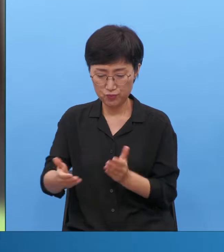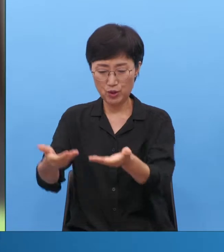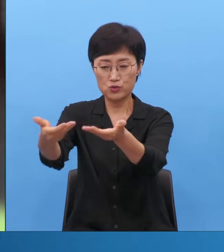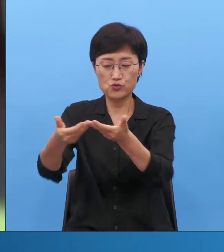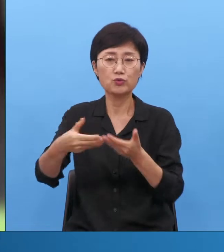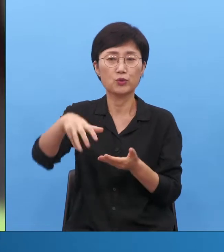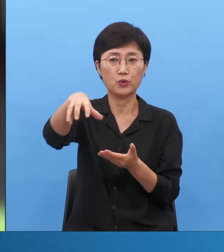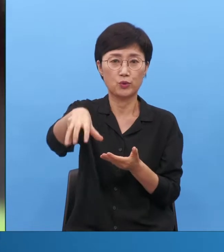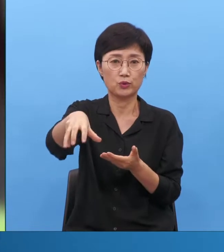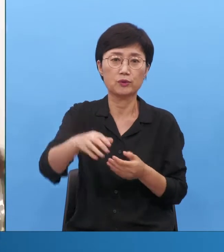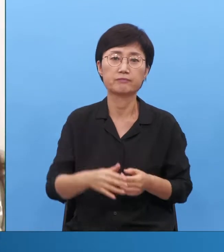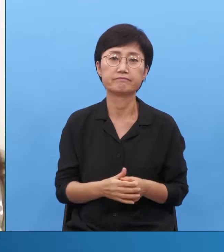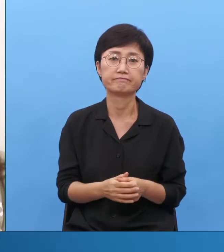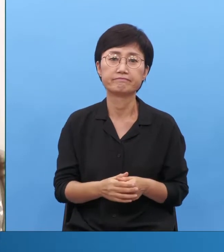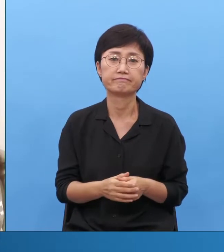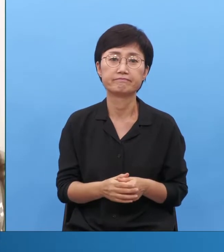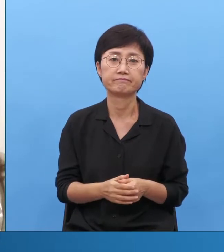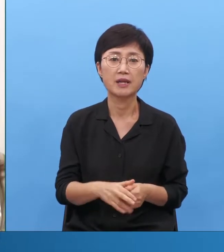the world evangelization.